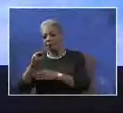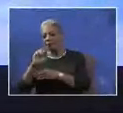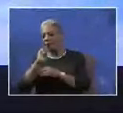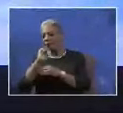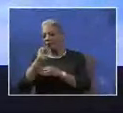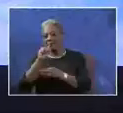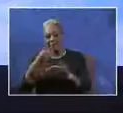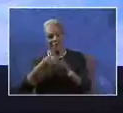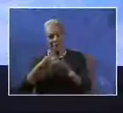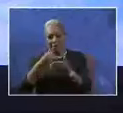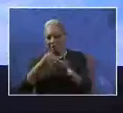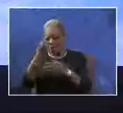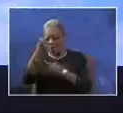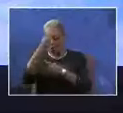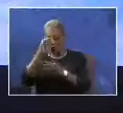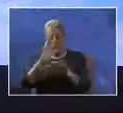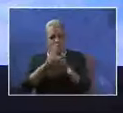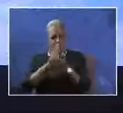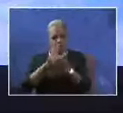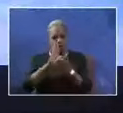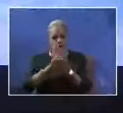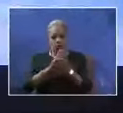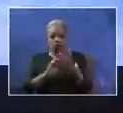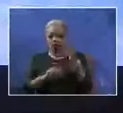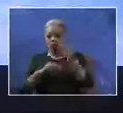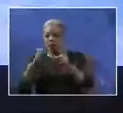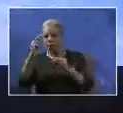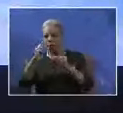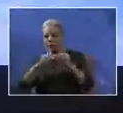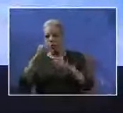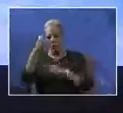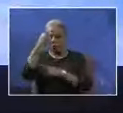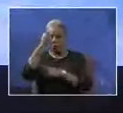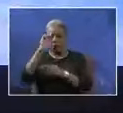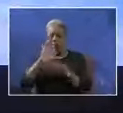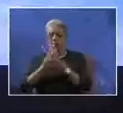and buildings for schools and budgets to educate